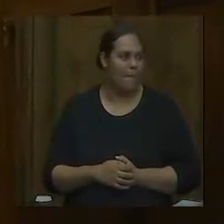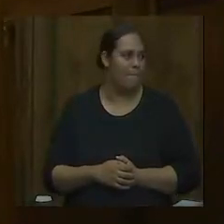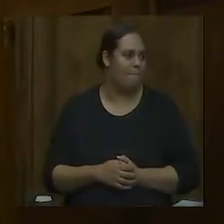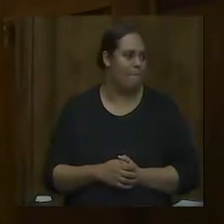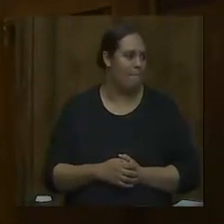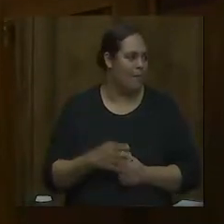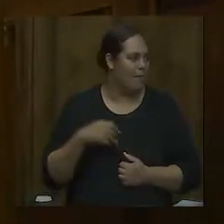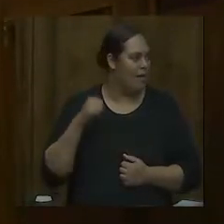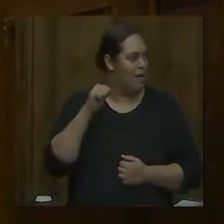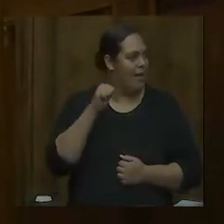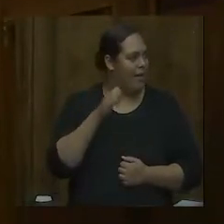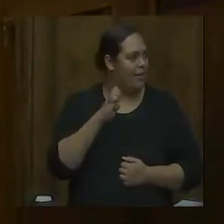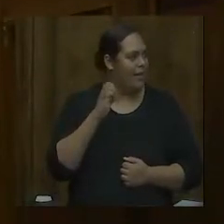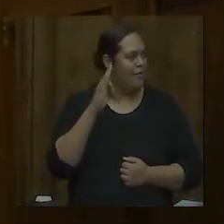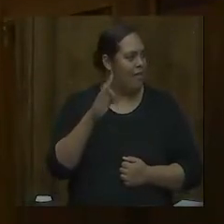Jantjie.